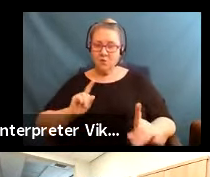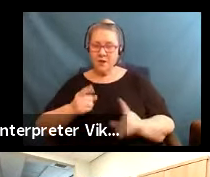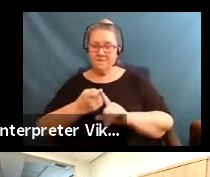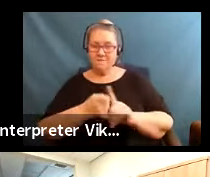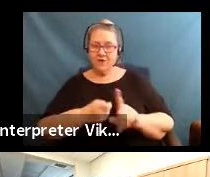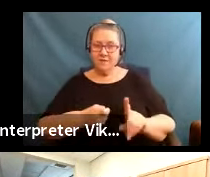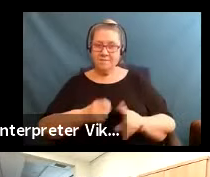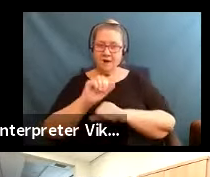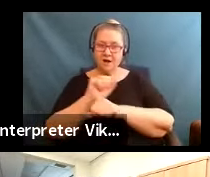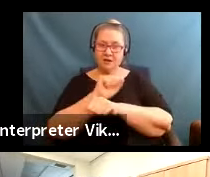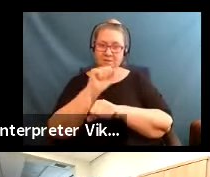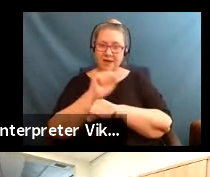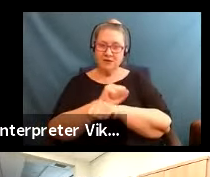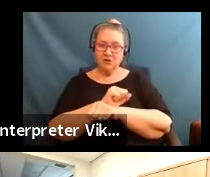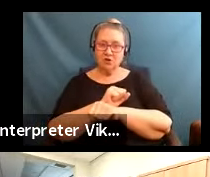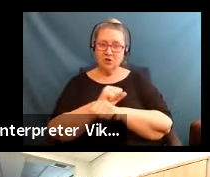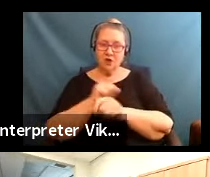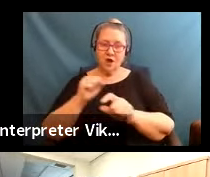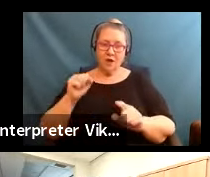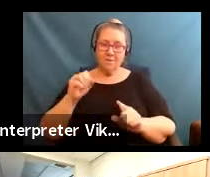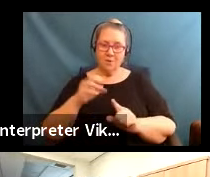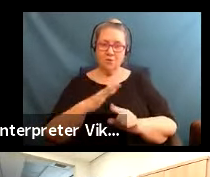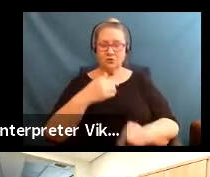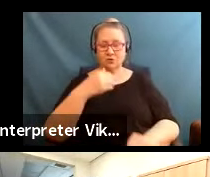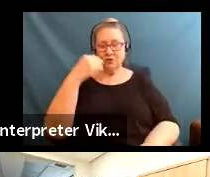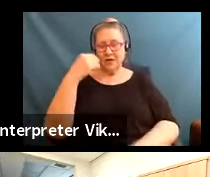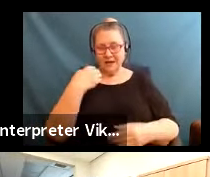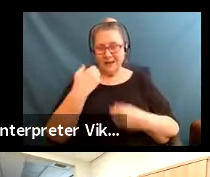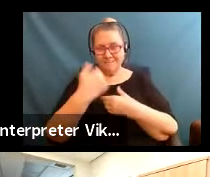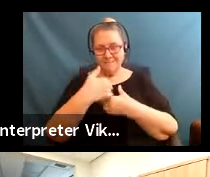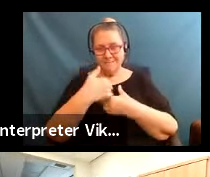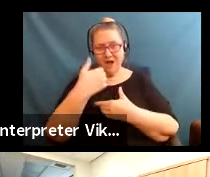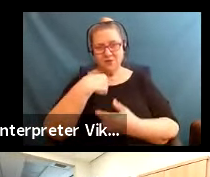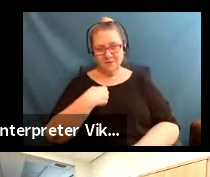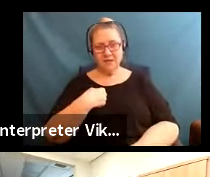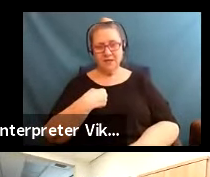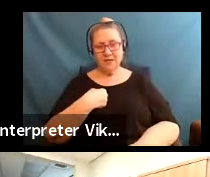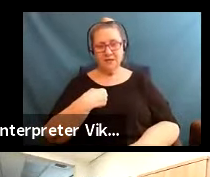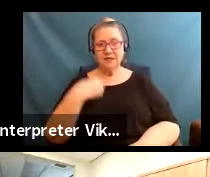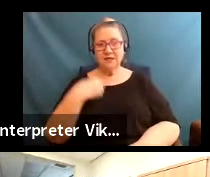little bothersome to me because I know that the farm worker community